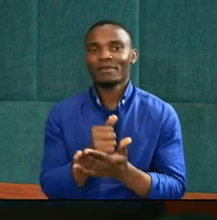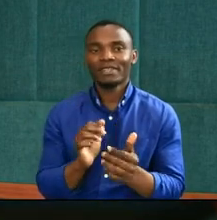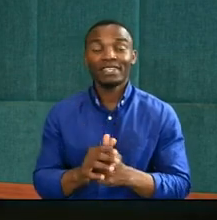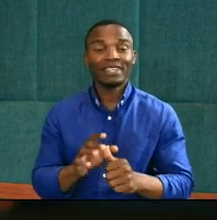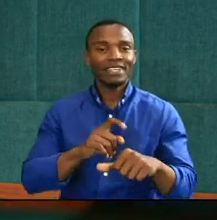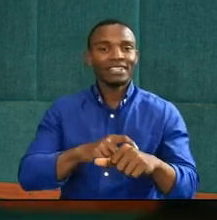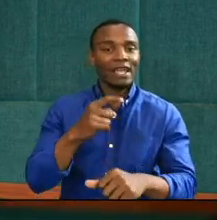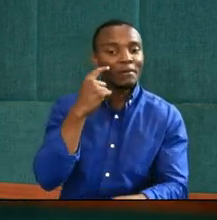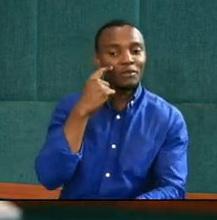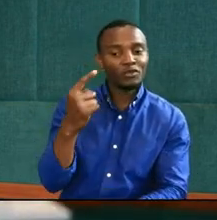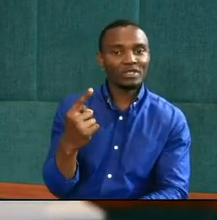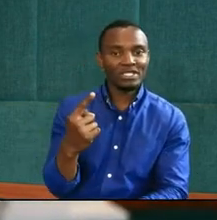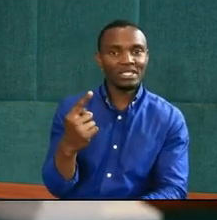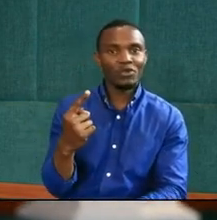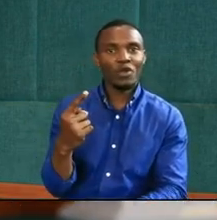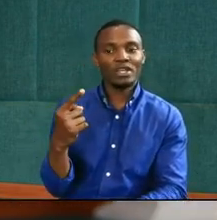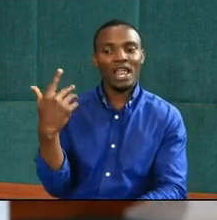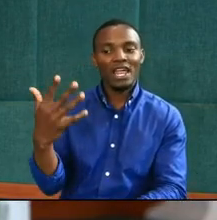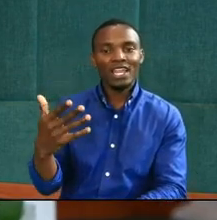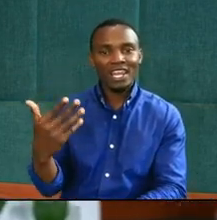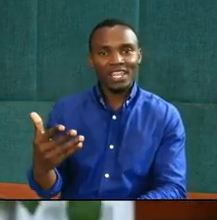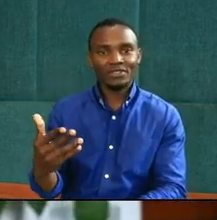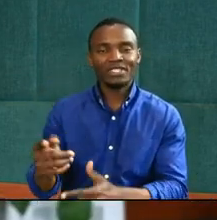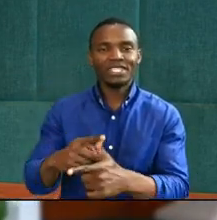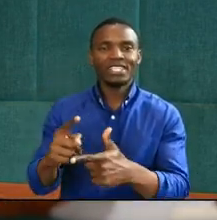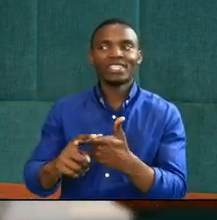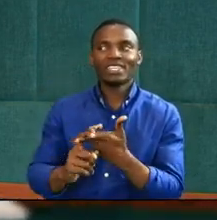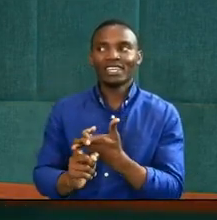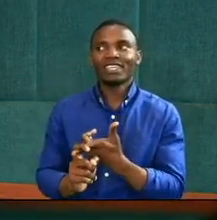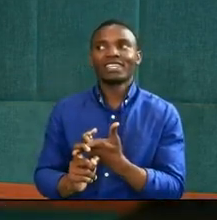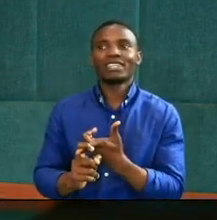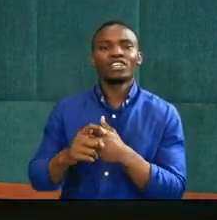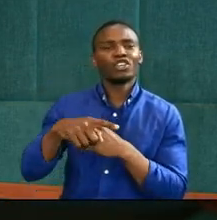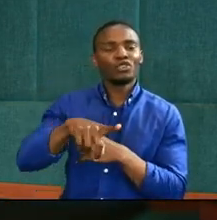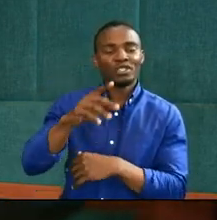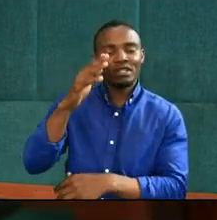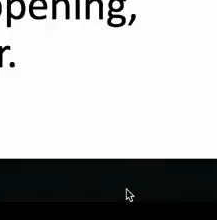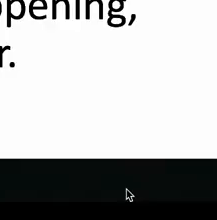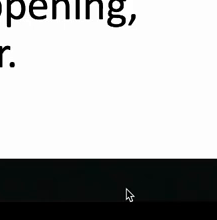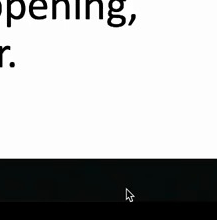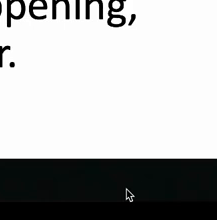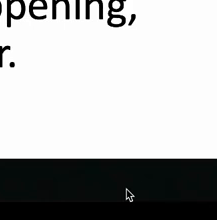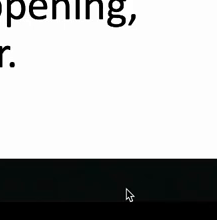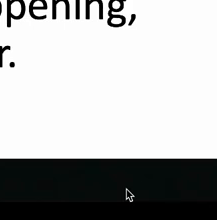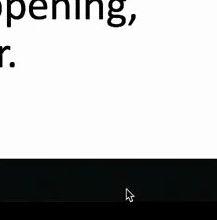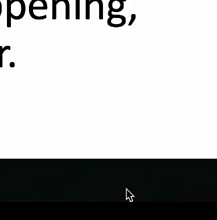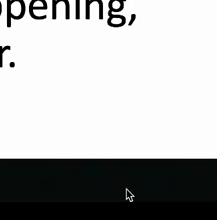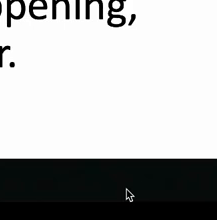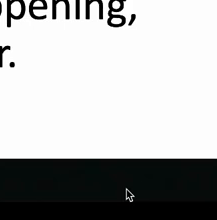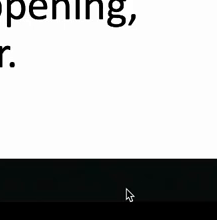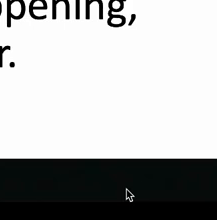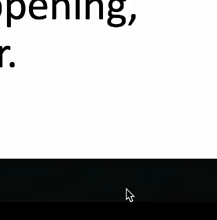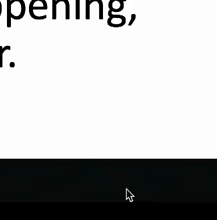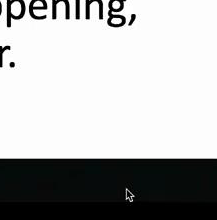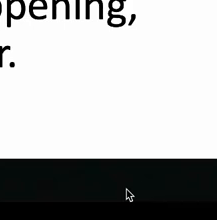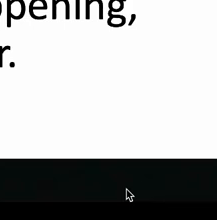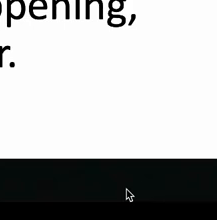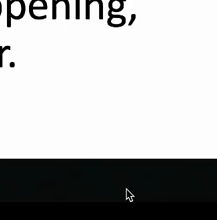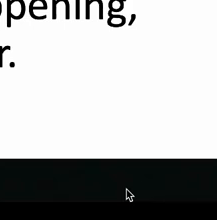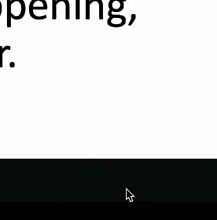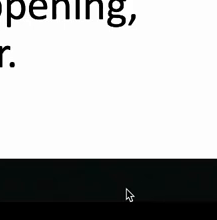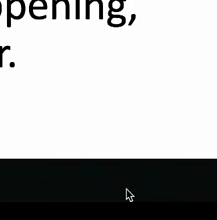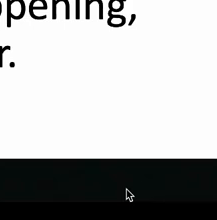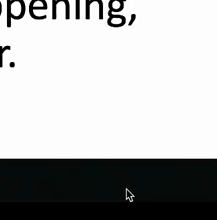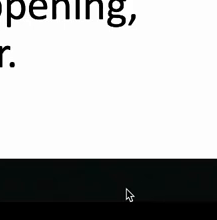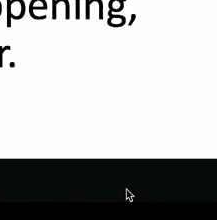When you see they sprout leaves, you can see for yourselves and know that the summer is near. Even so, when you see